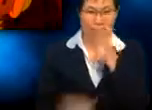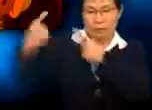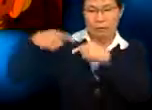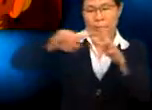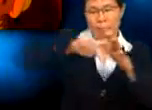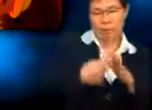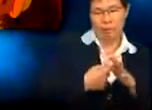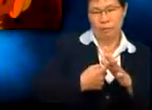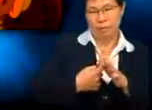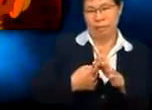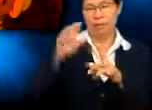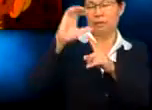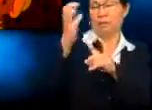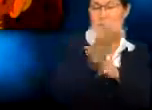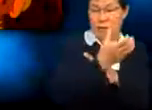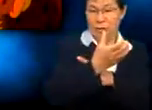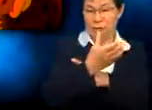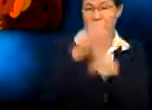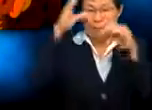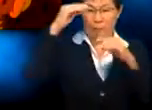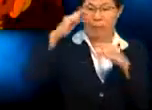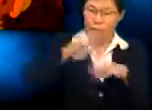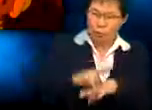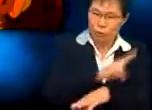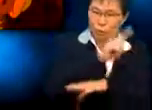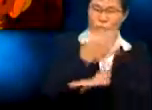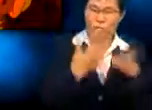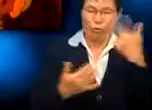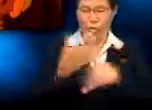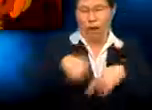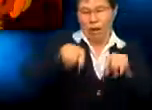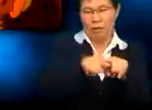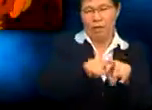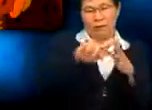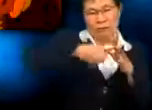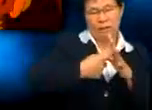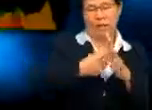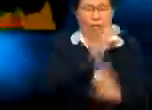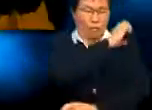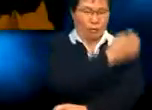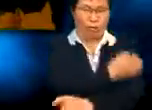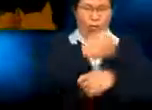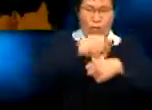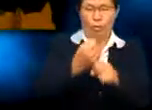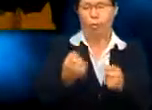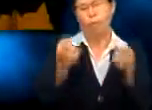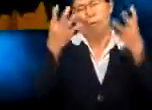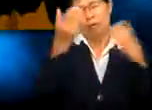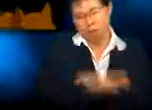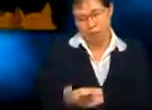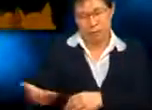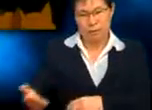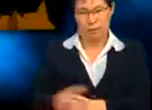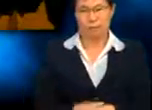Since the beginning of civilization, man has used fire as a source of energy to do many